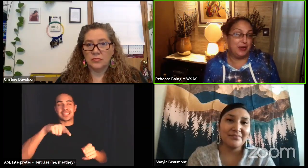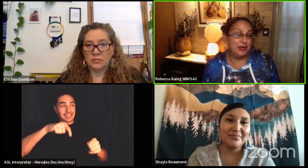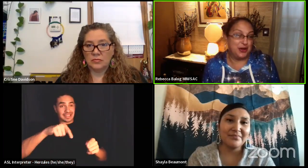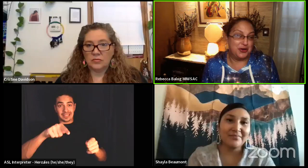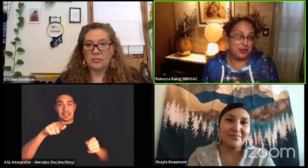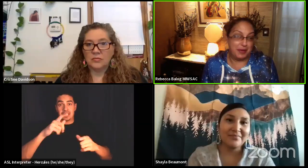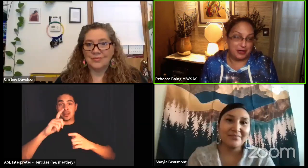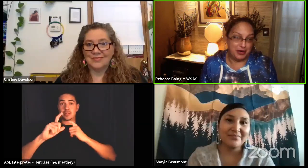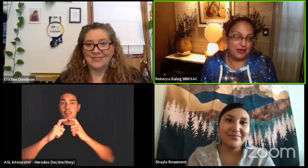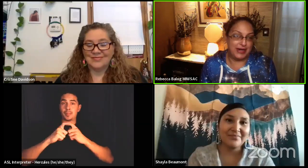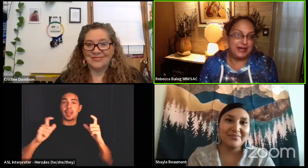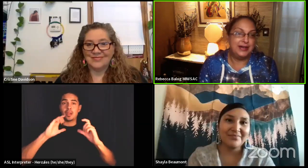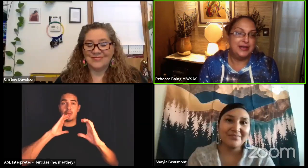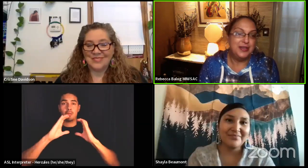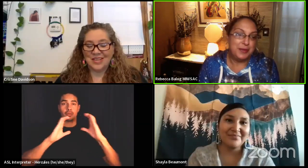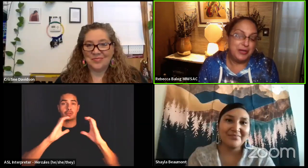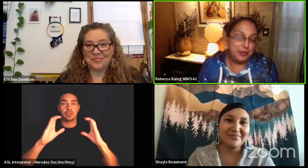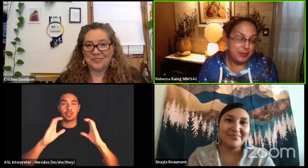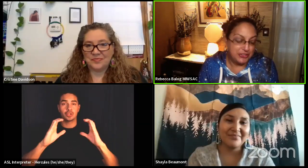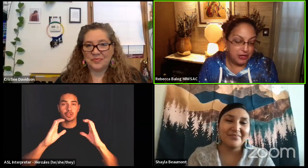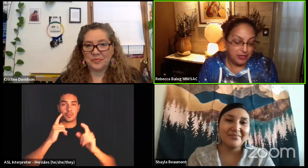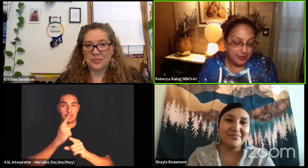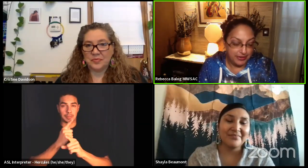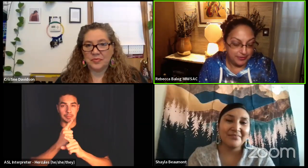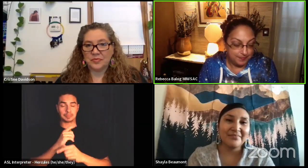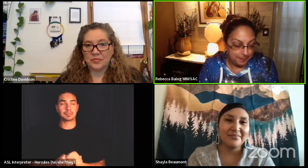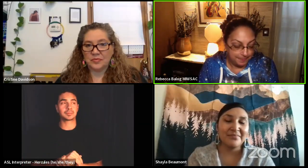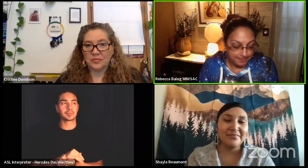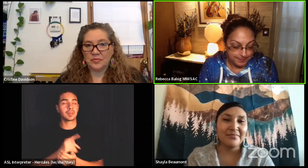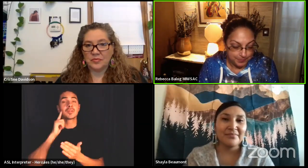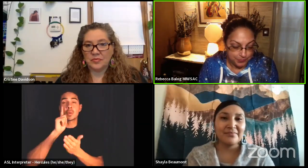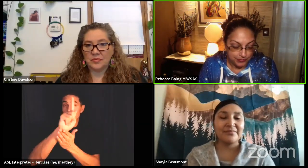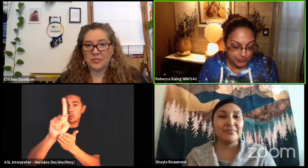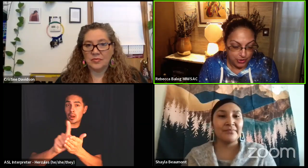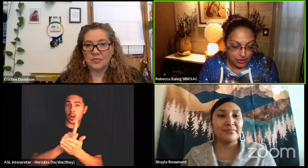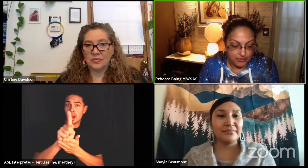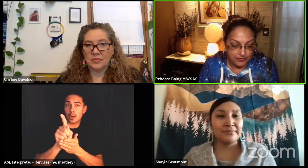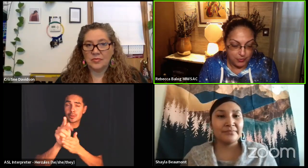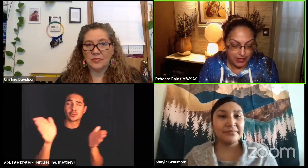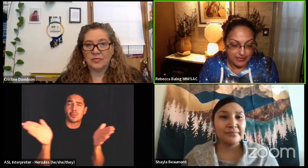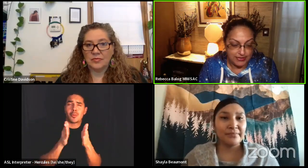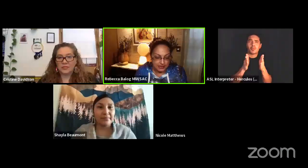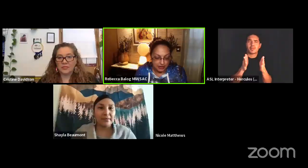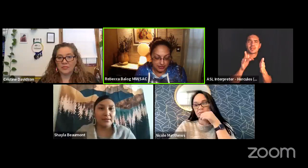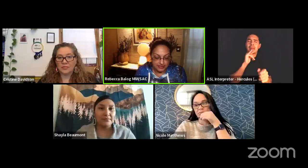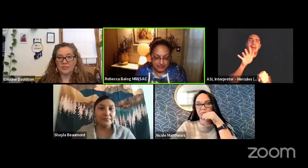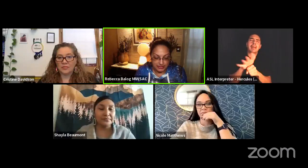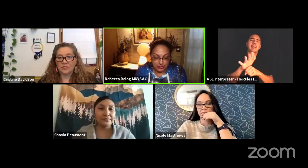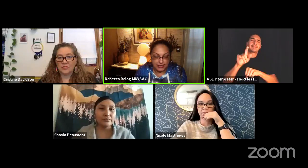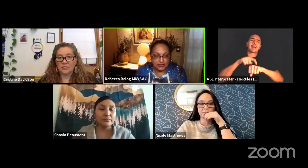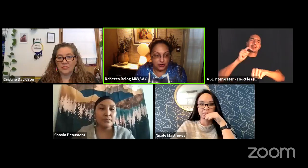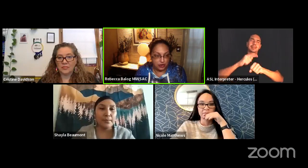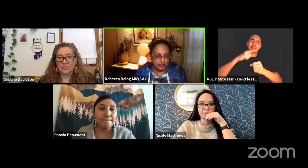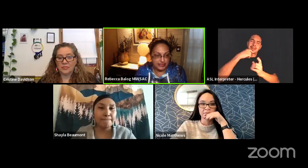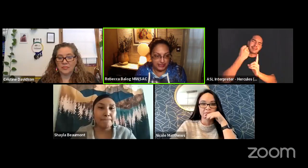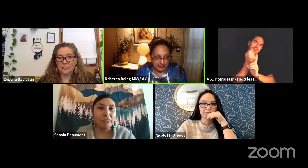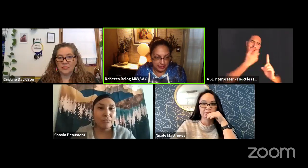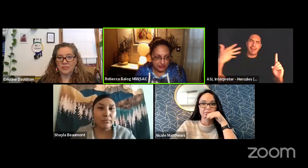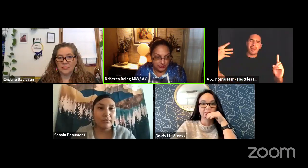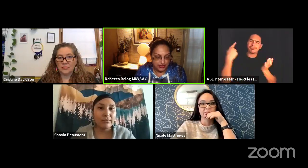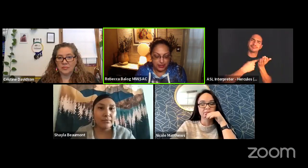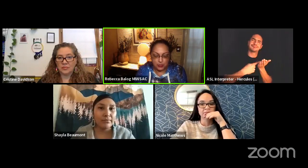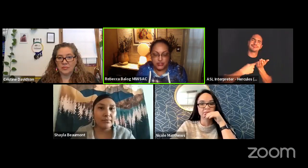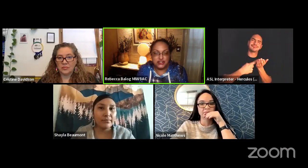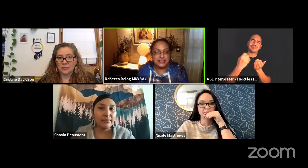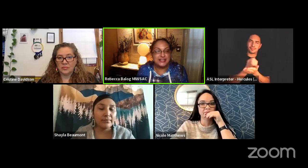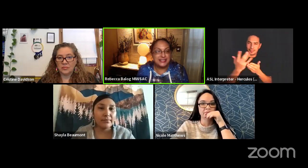an hour-long webinar, right? But when we talk about all of the ways that colonization has harmed Indian